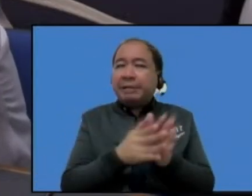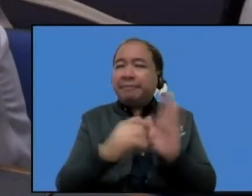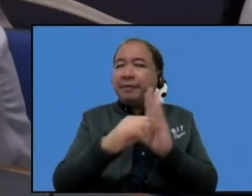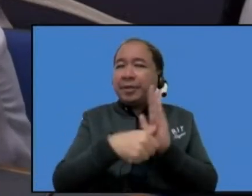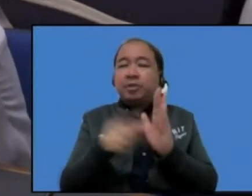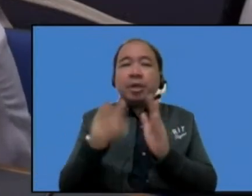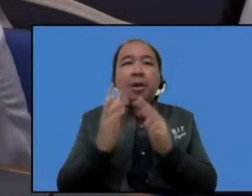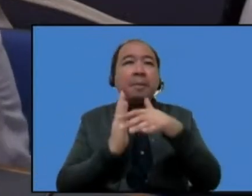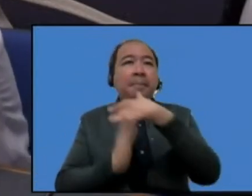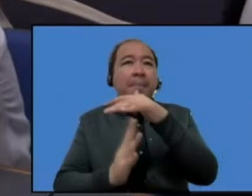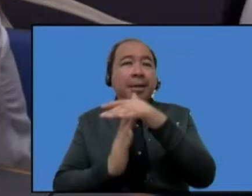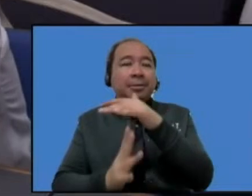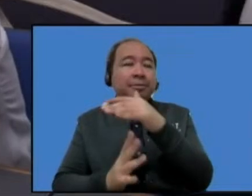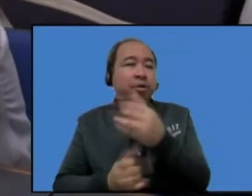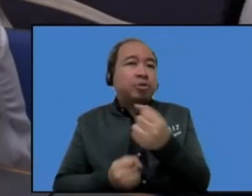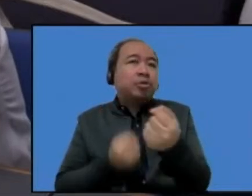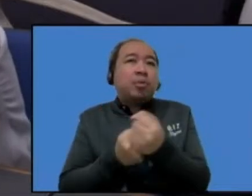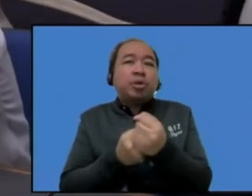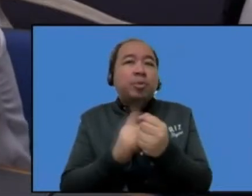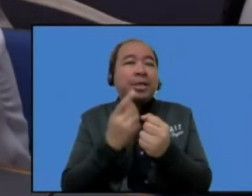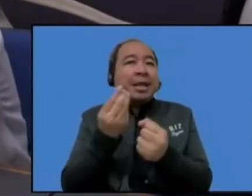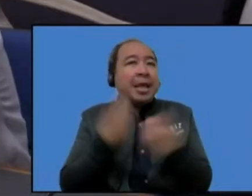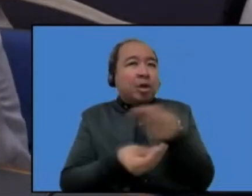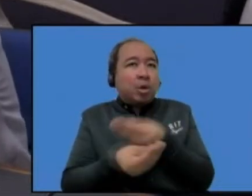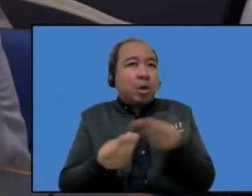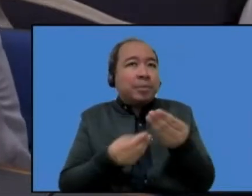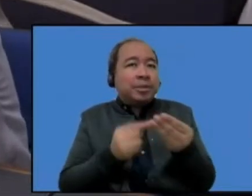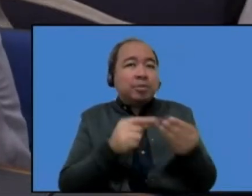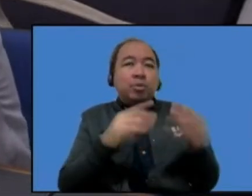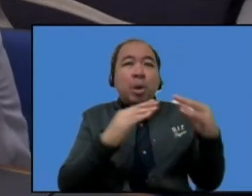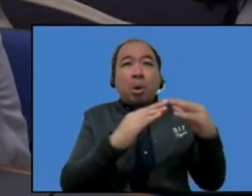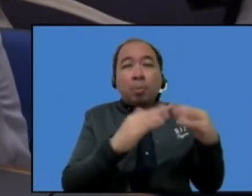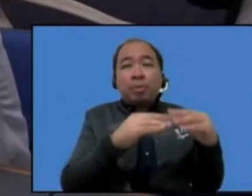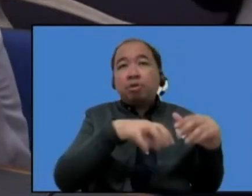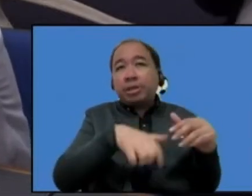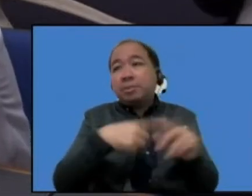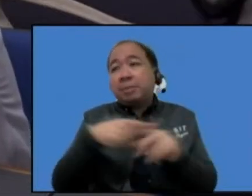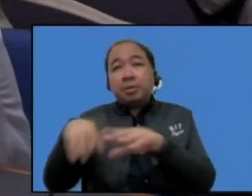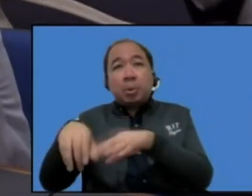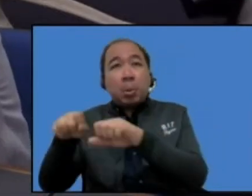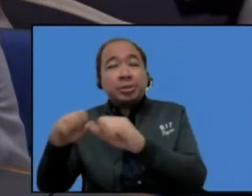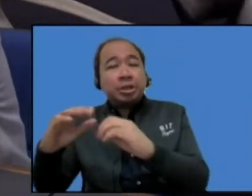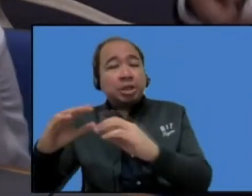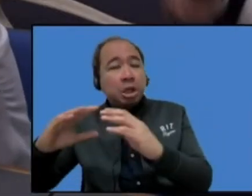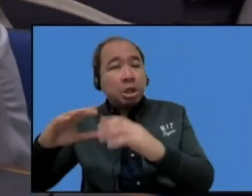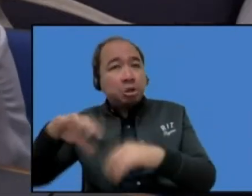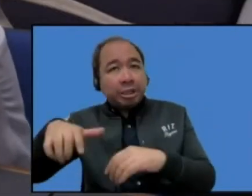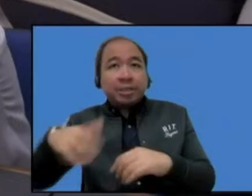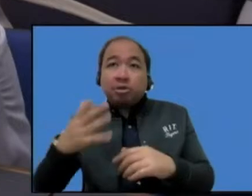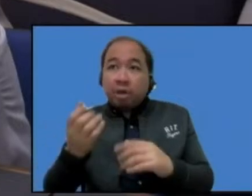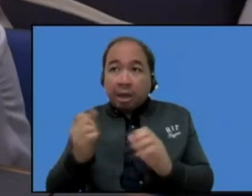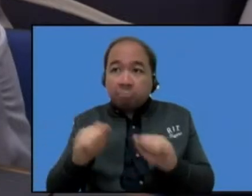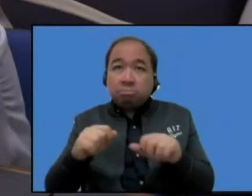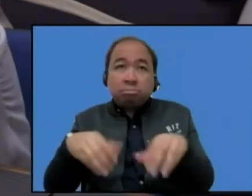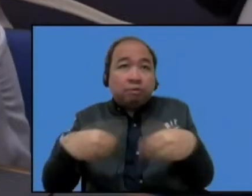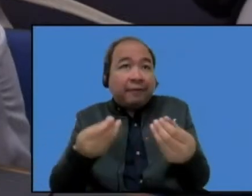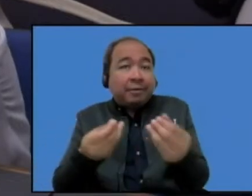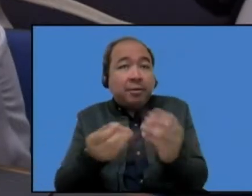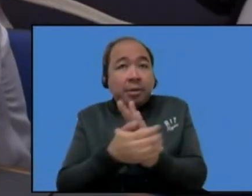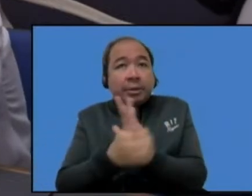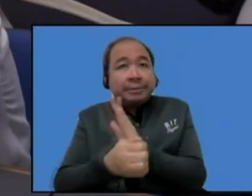support the economies of recipient countries by providing skilled labor. So this is something that has to be looked at because